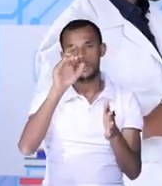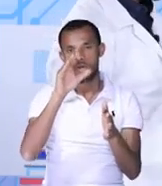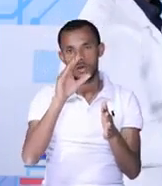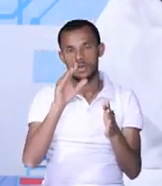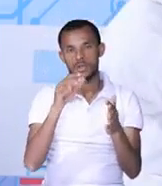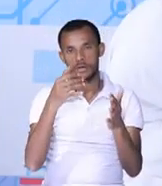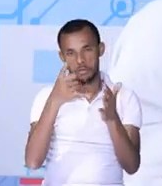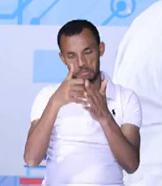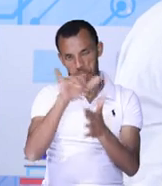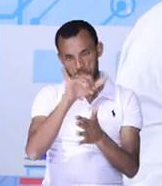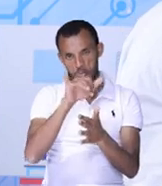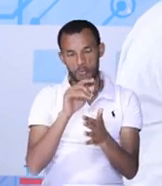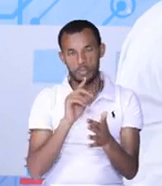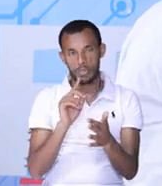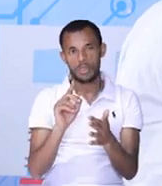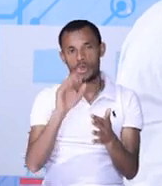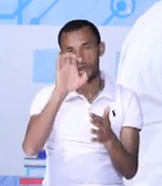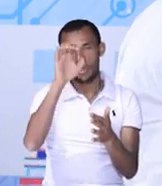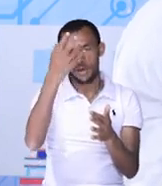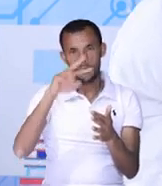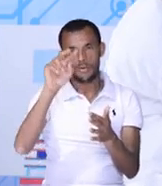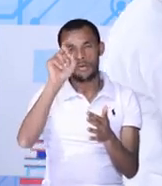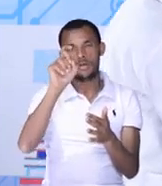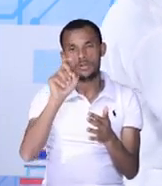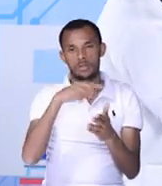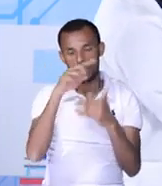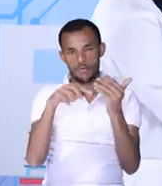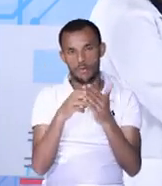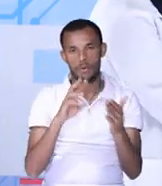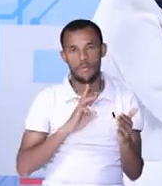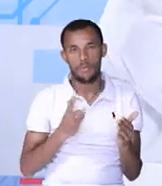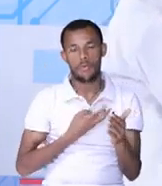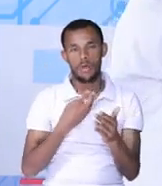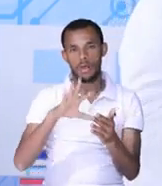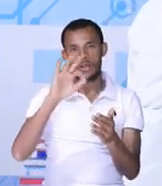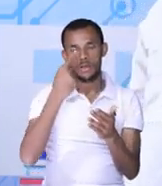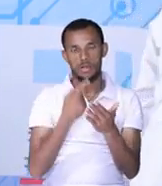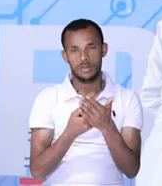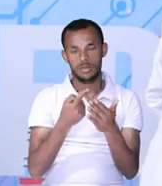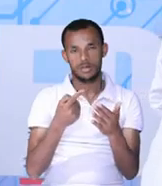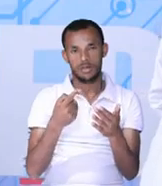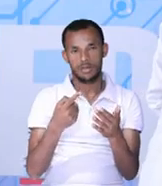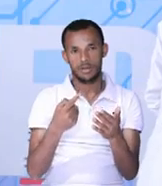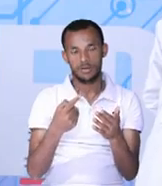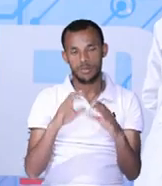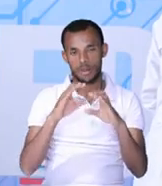x is itself, it is e raised to x. Therefore we will have this one for this part